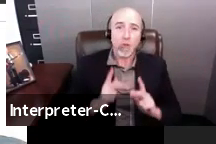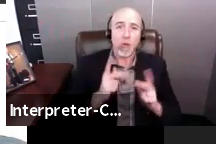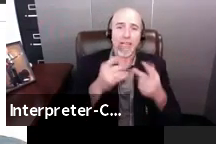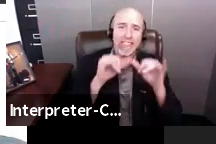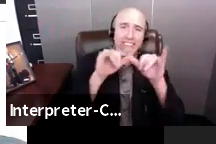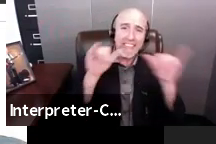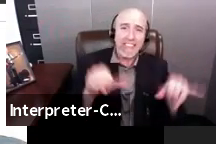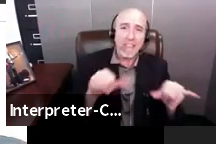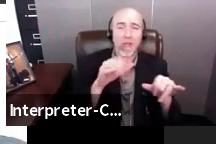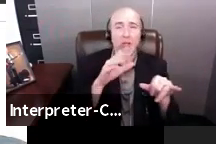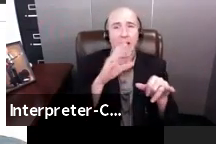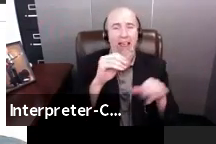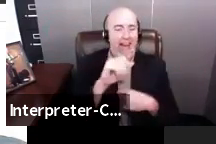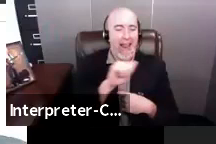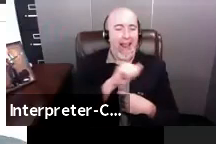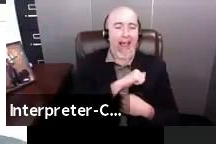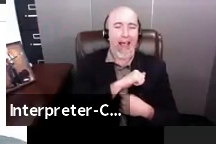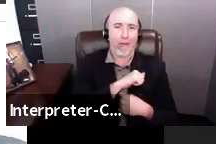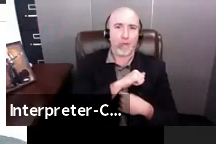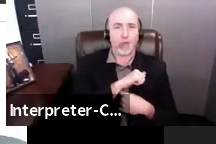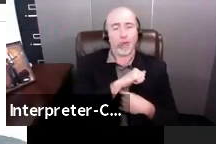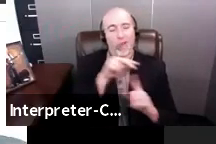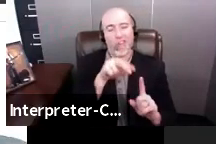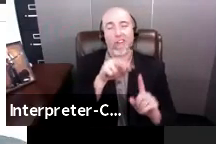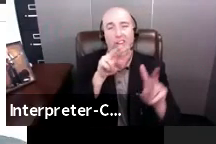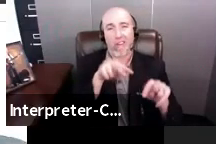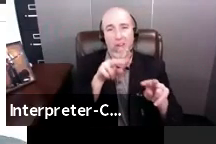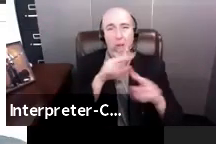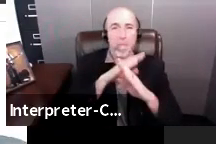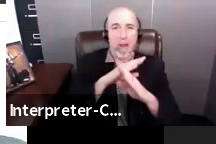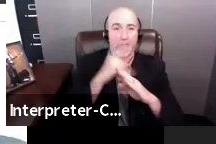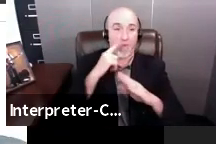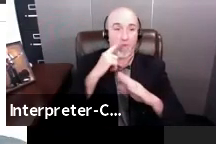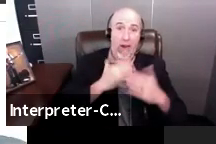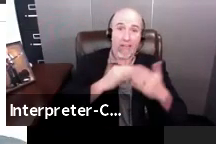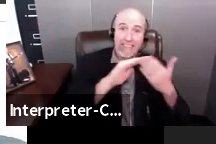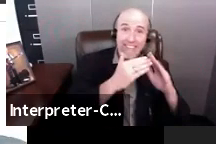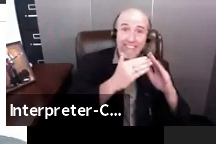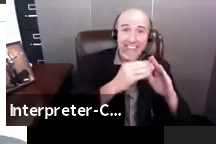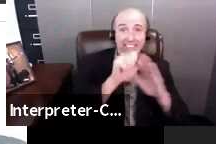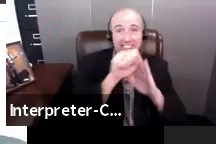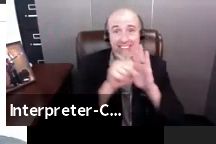and attitudinal barriers throughout our city, state, and nation.